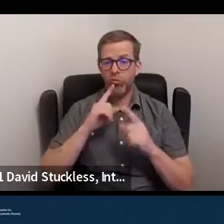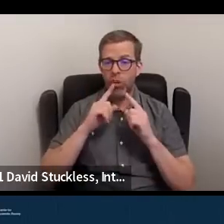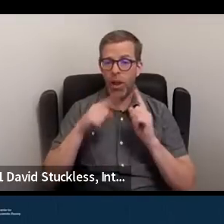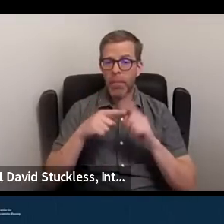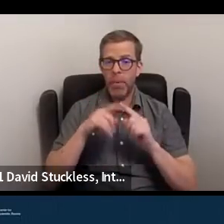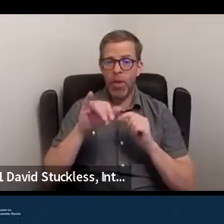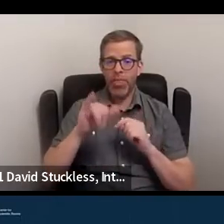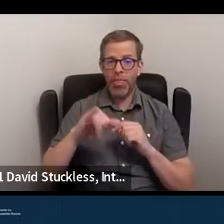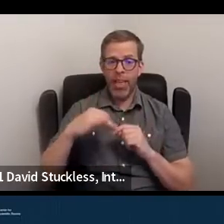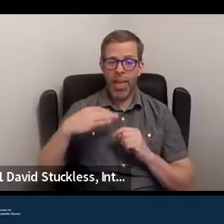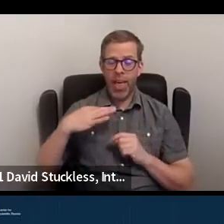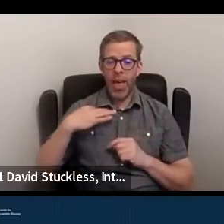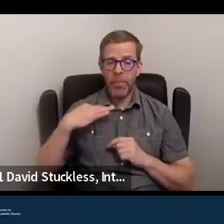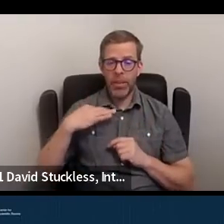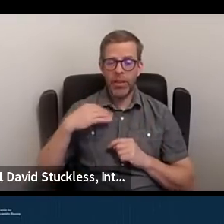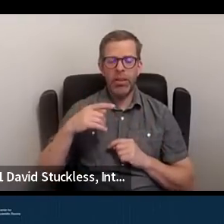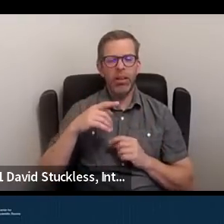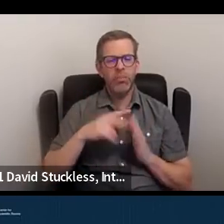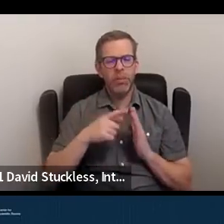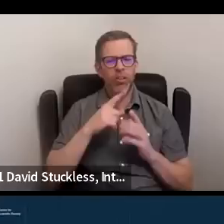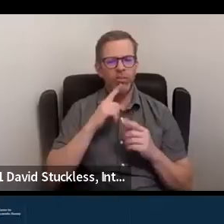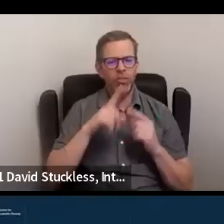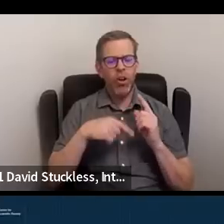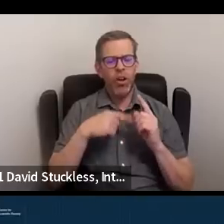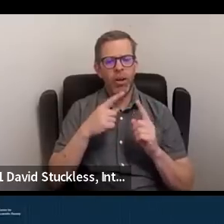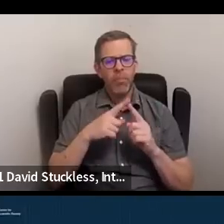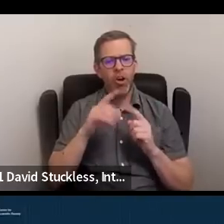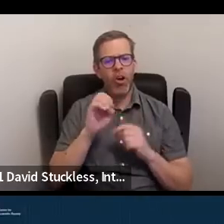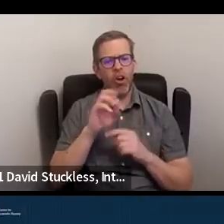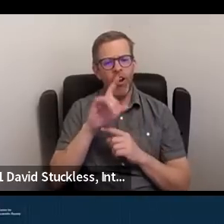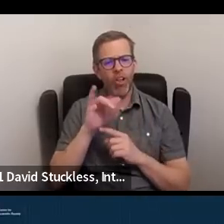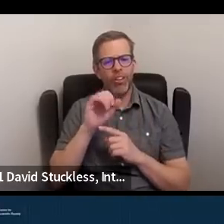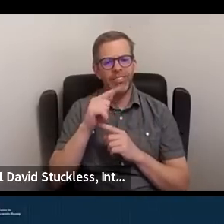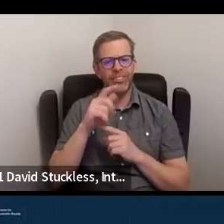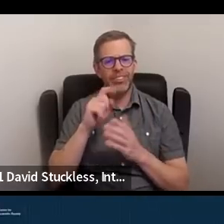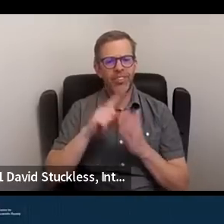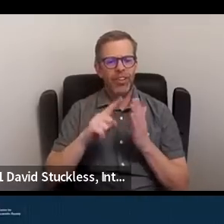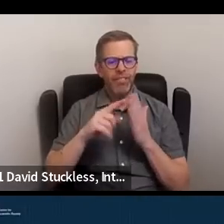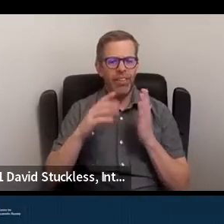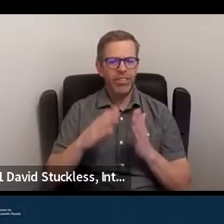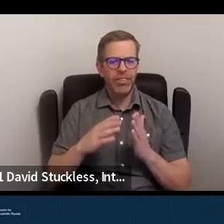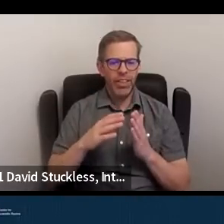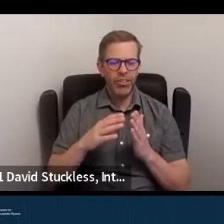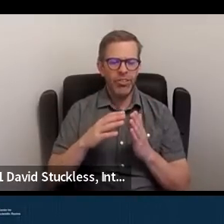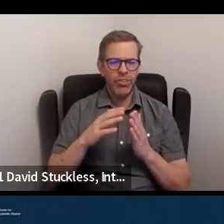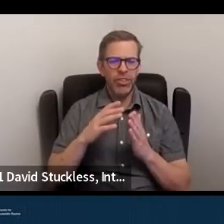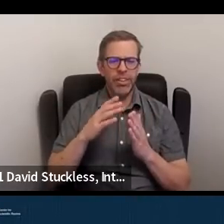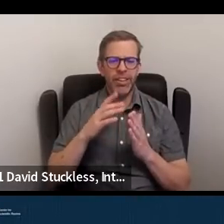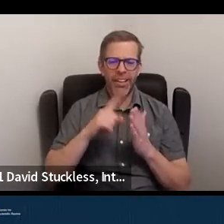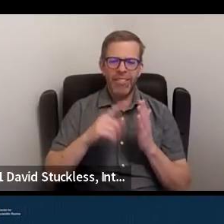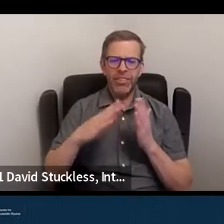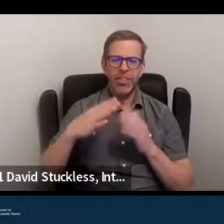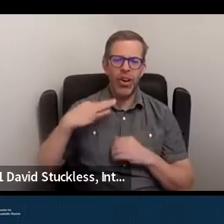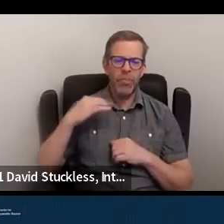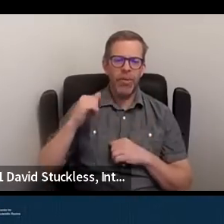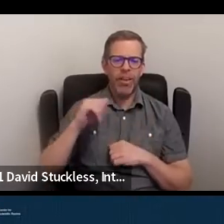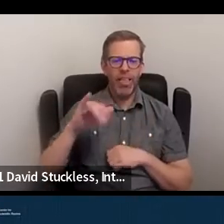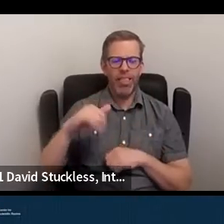these applications, they're only talking about early stage investigator applications at that